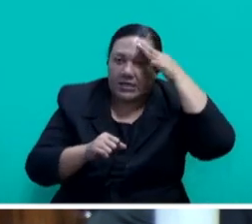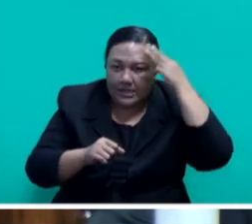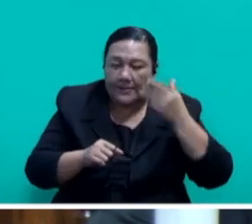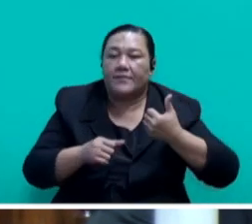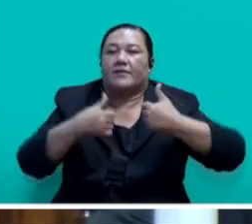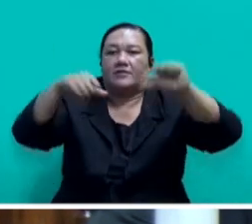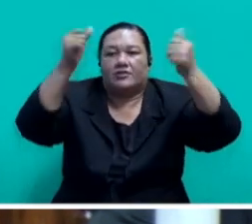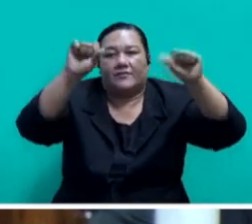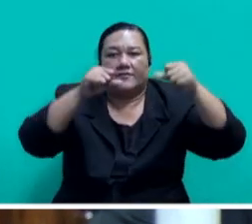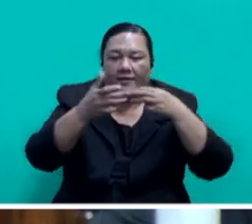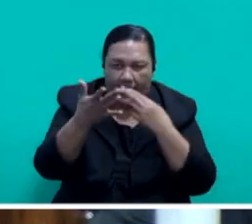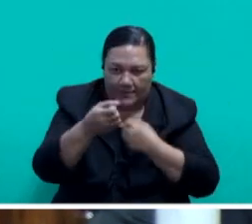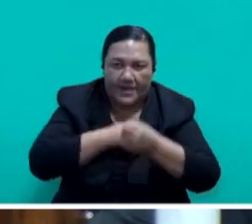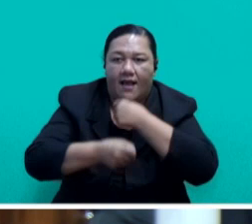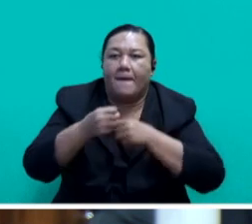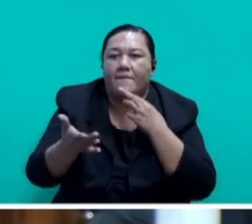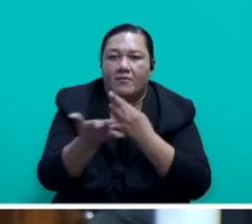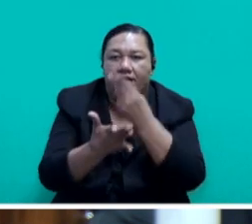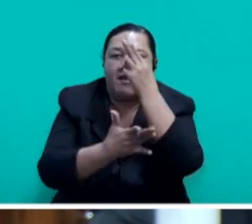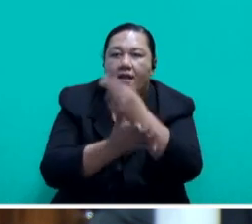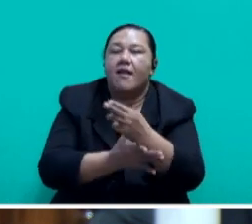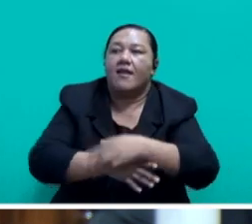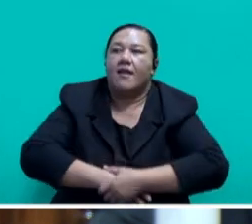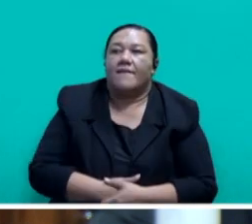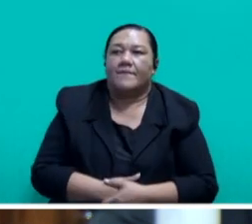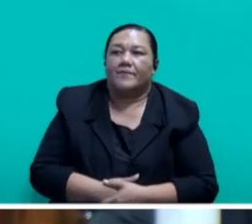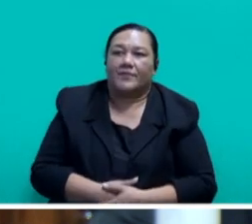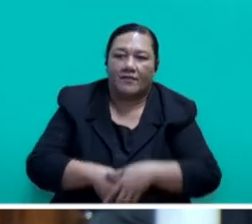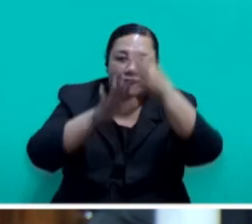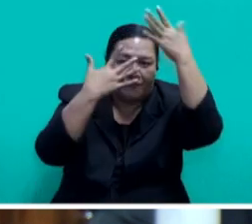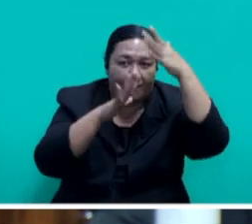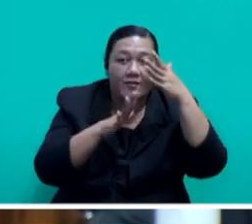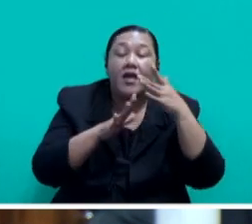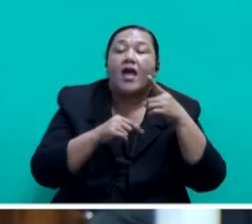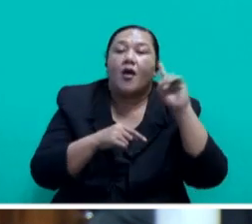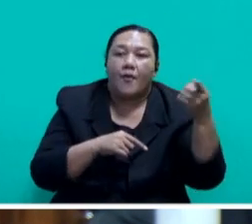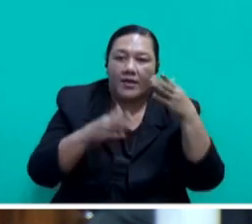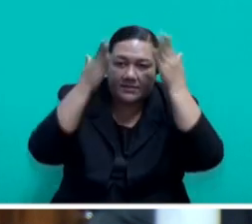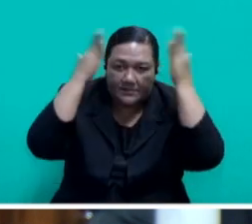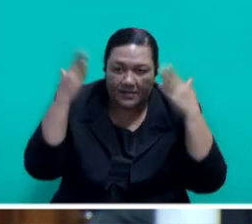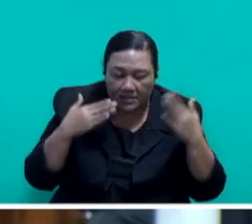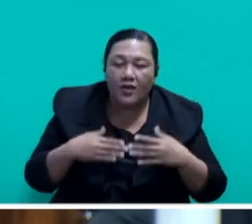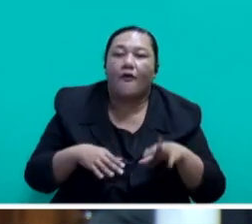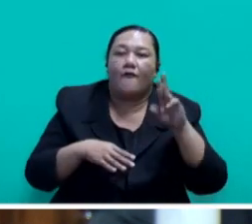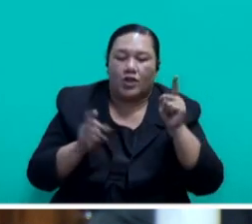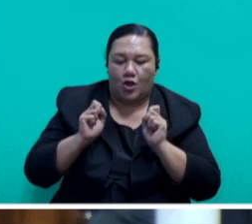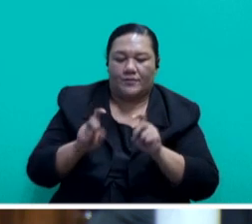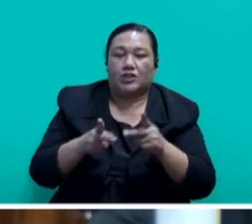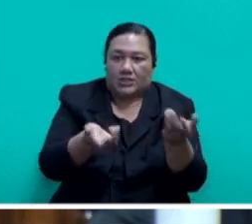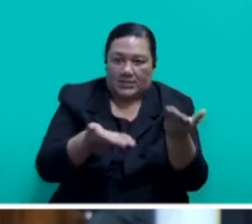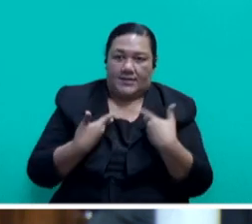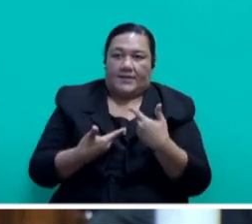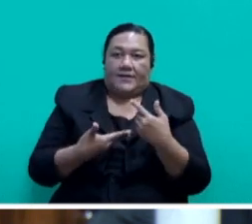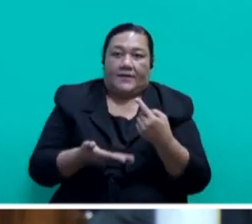reality. I extend my heartfelt gratitude, Mr. Speaker, sir, for this opportunity to contribute today, and I assure